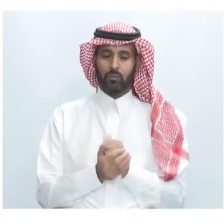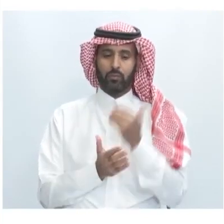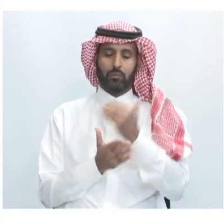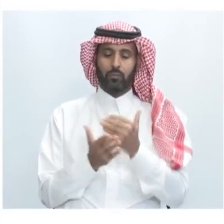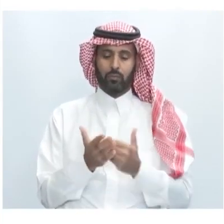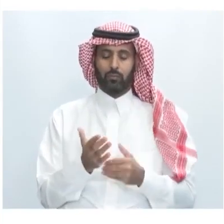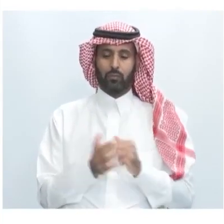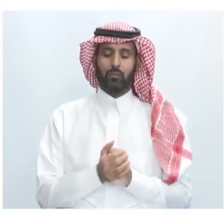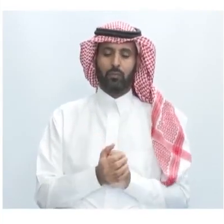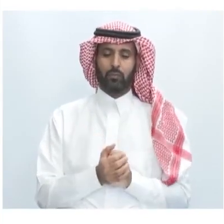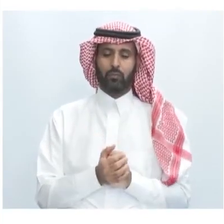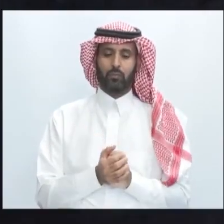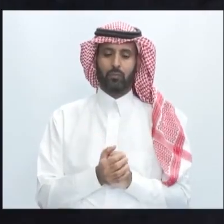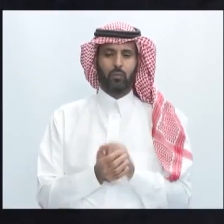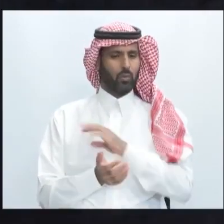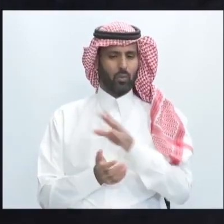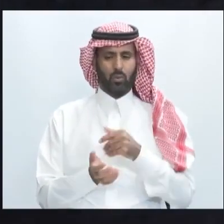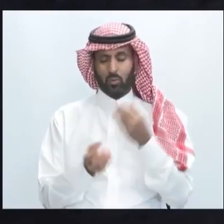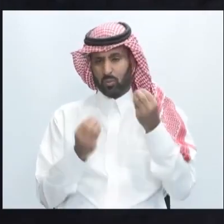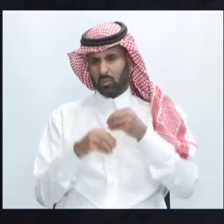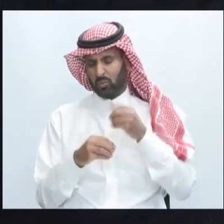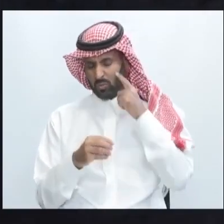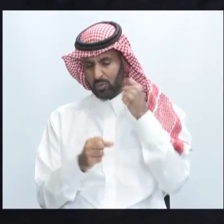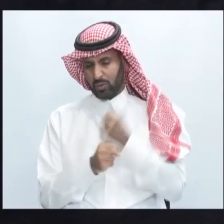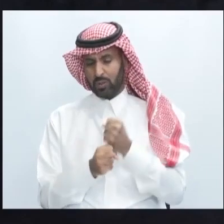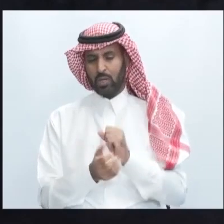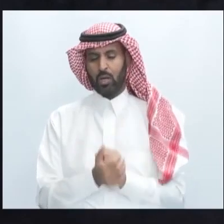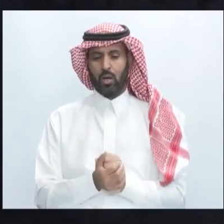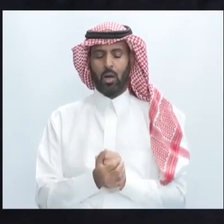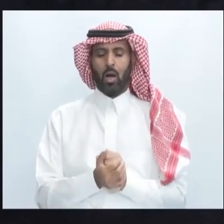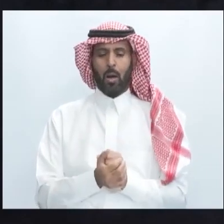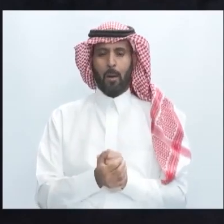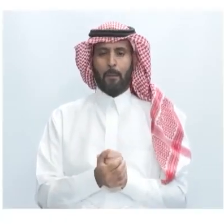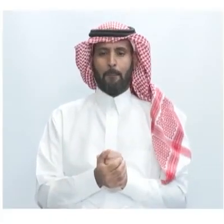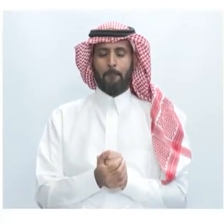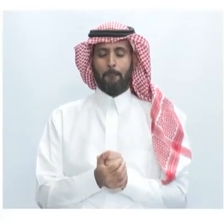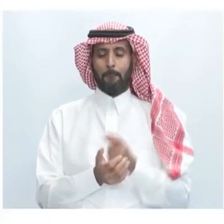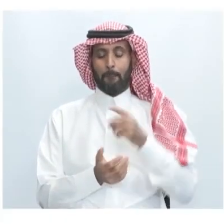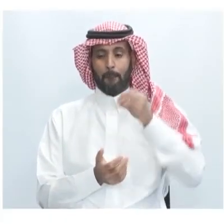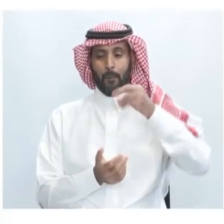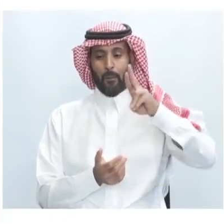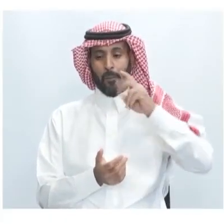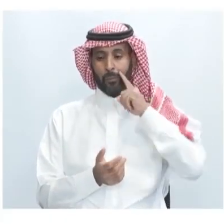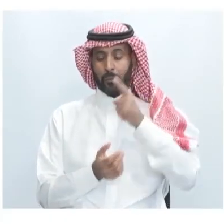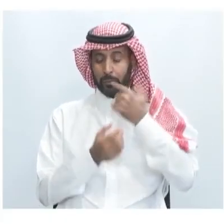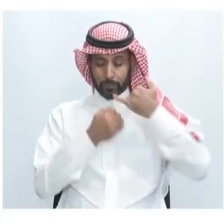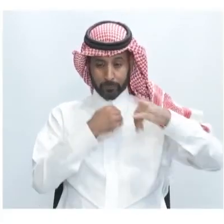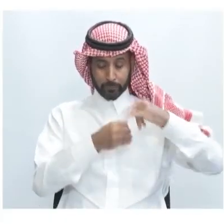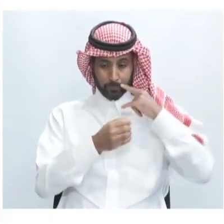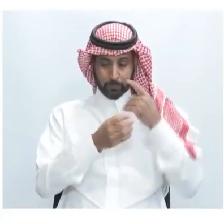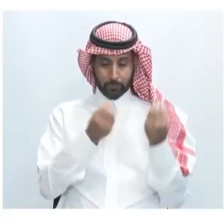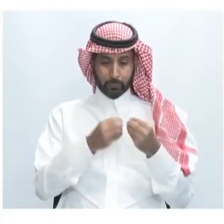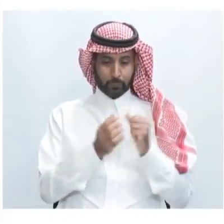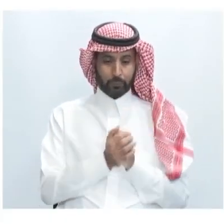overload of work, an overload of work. Is there a lot of fruit in the truck